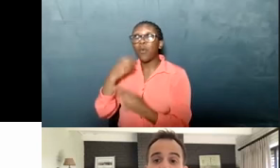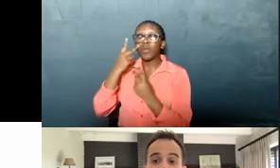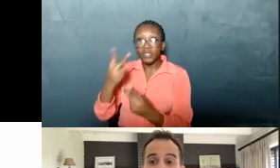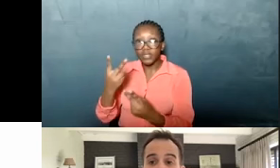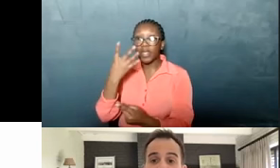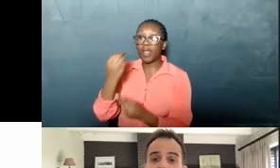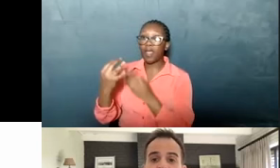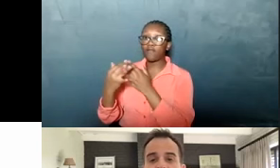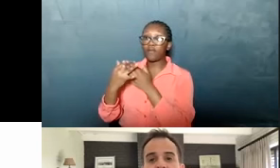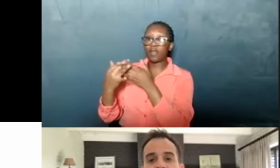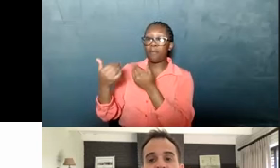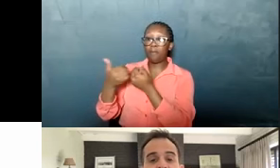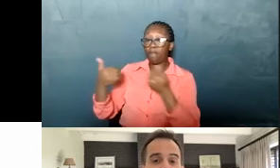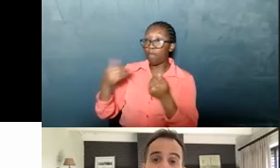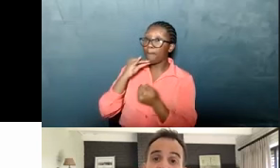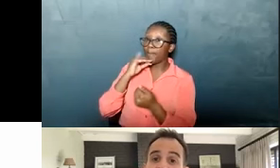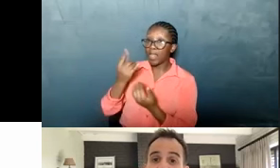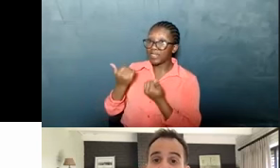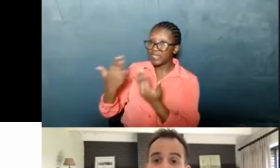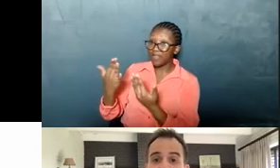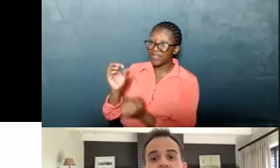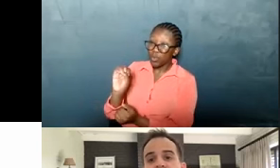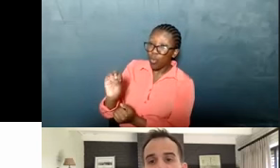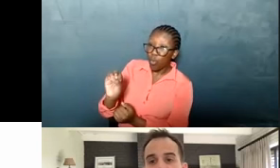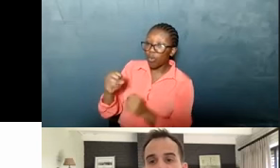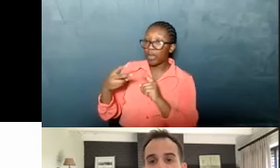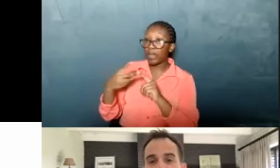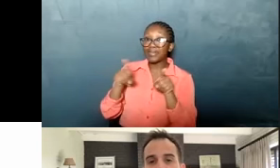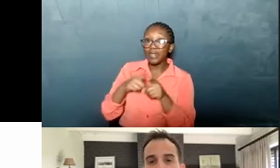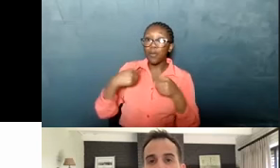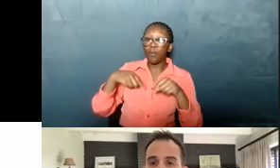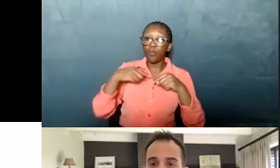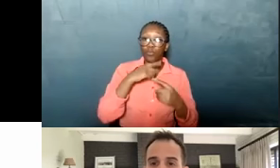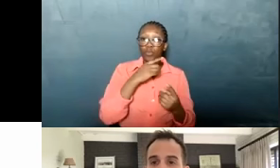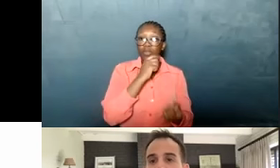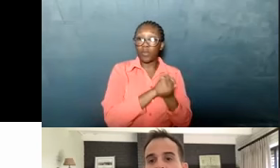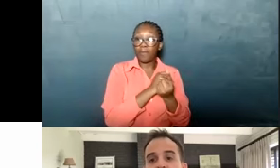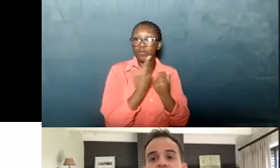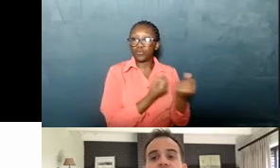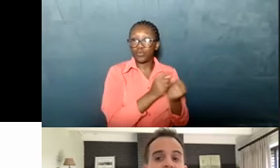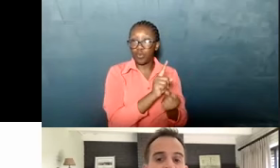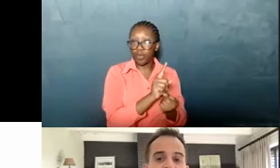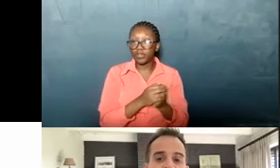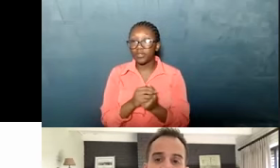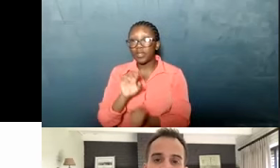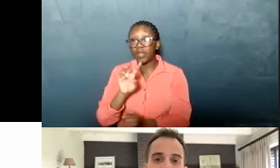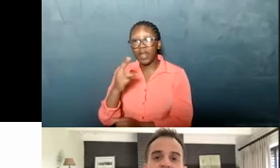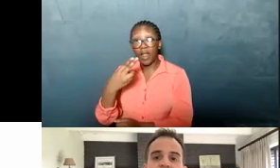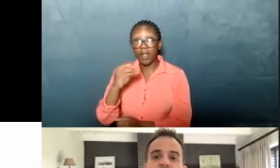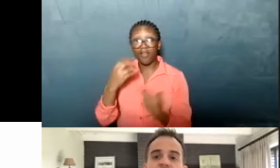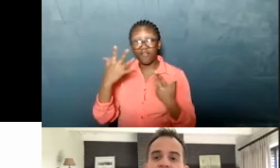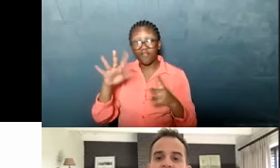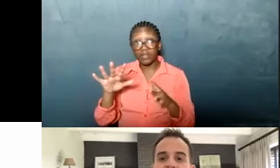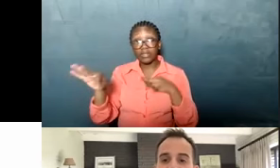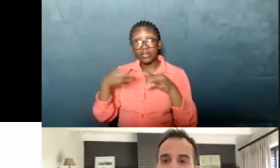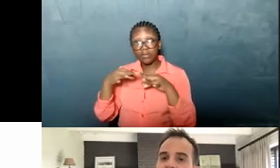the required services and what is currently happening. And the World Report on Hearing highlights some